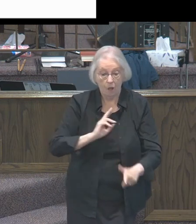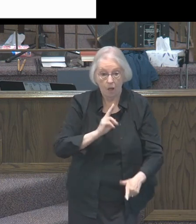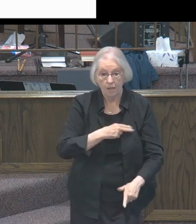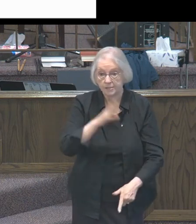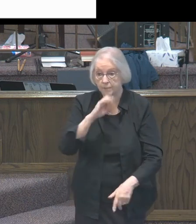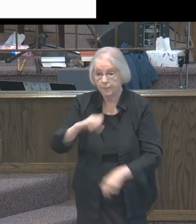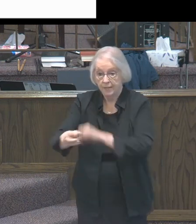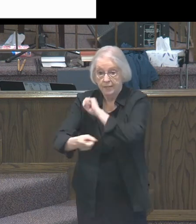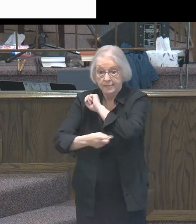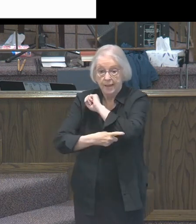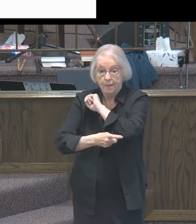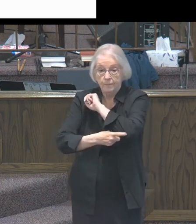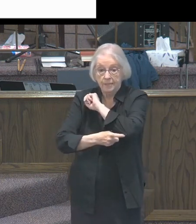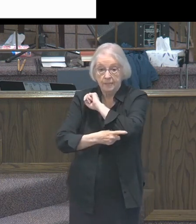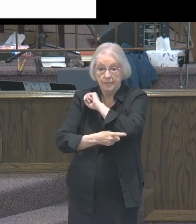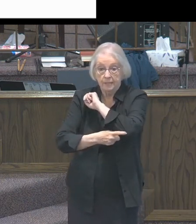temptation